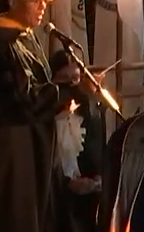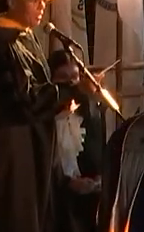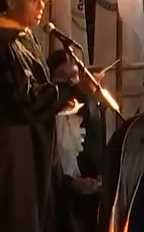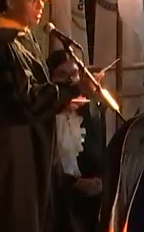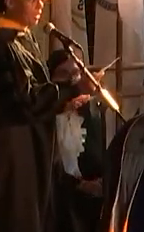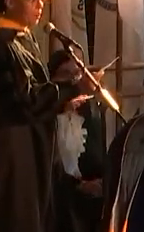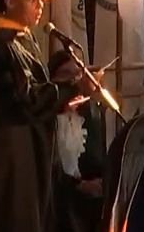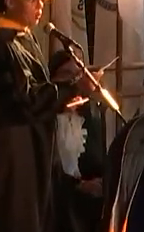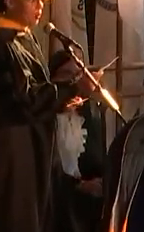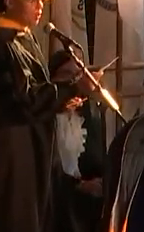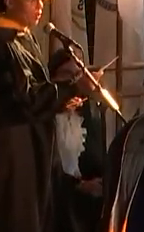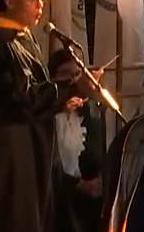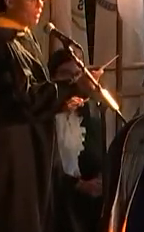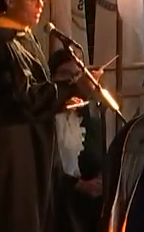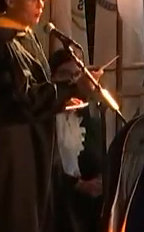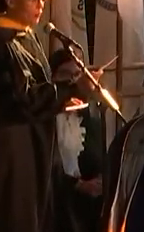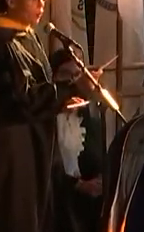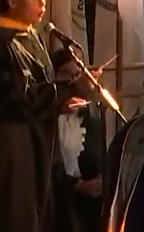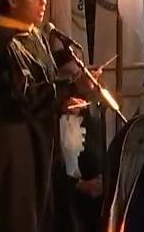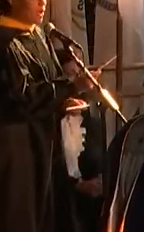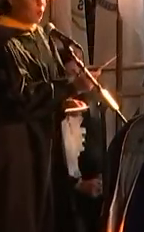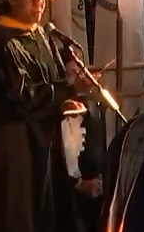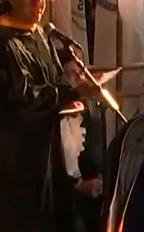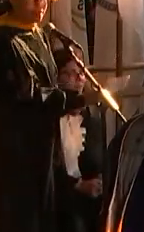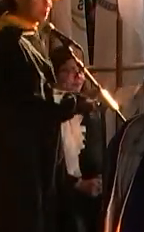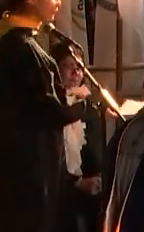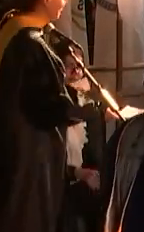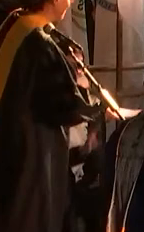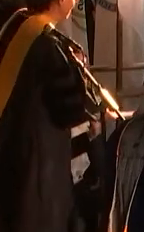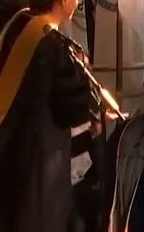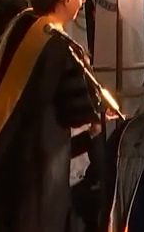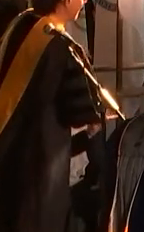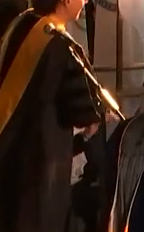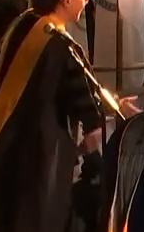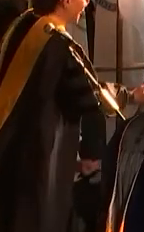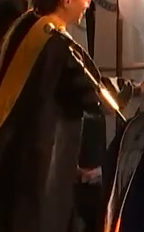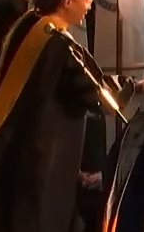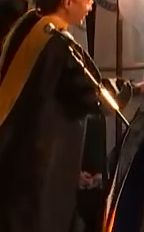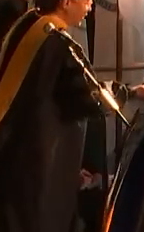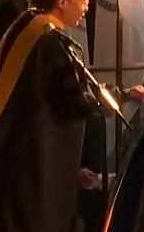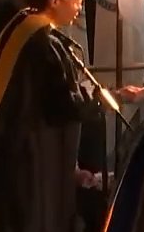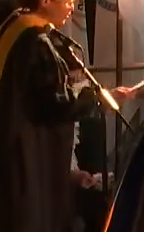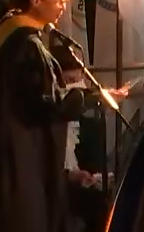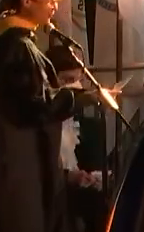Bukati W. Nowina, cum laude.